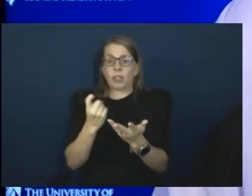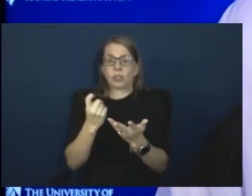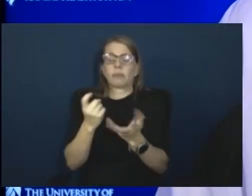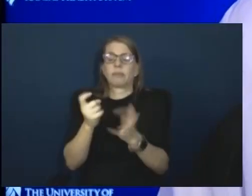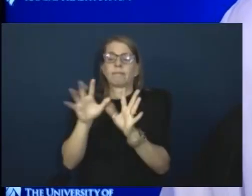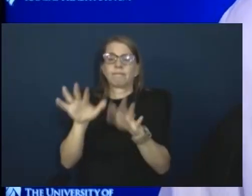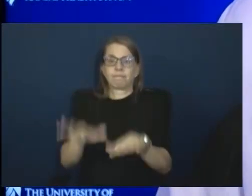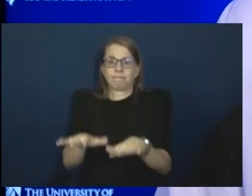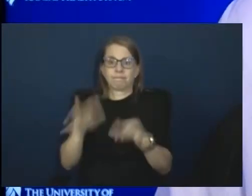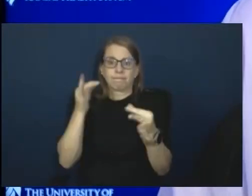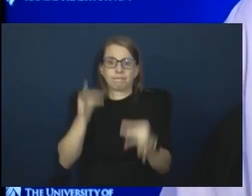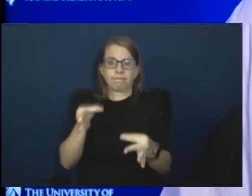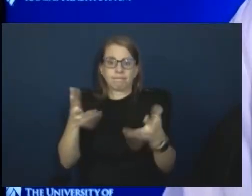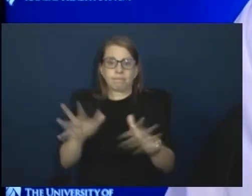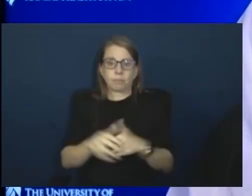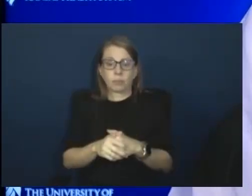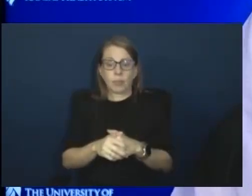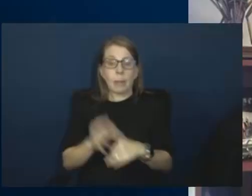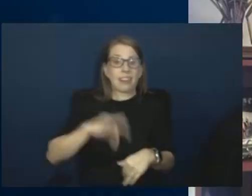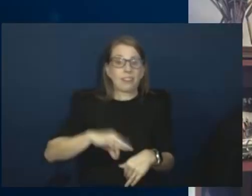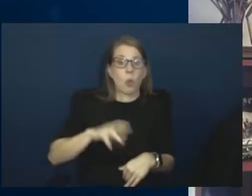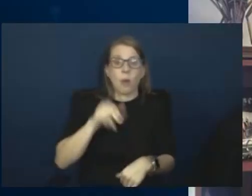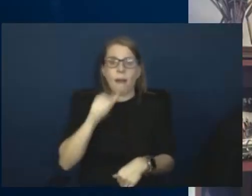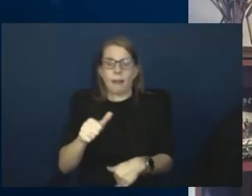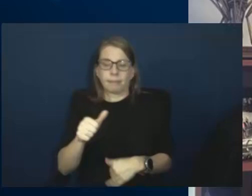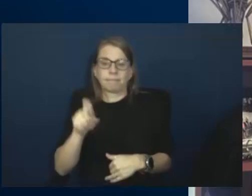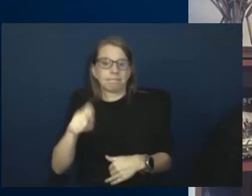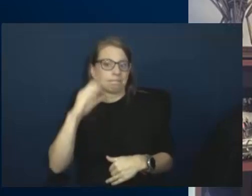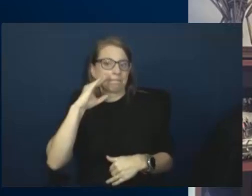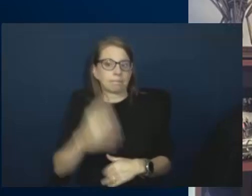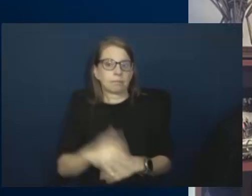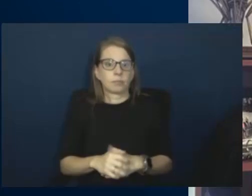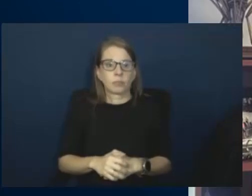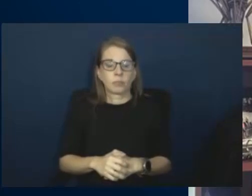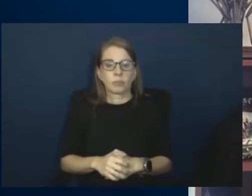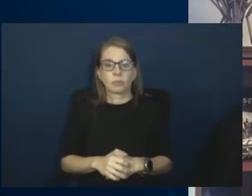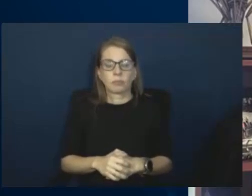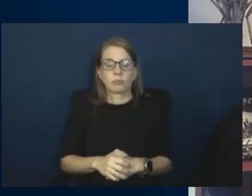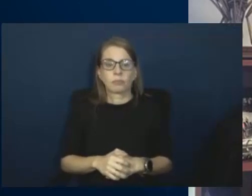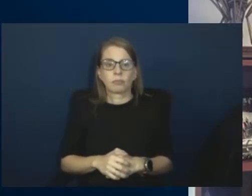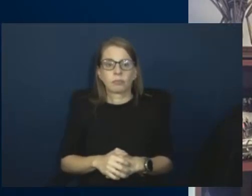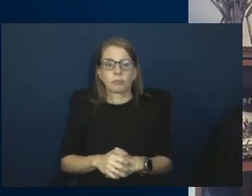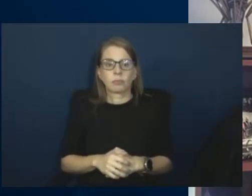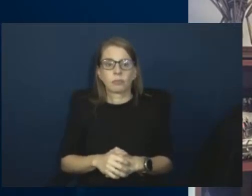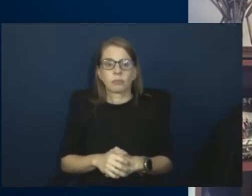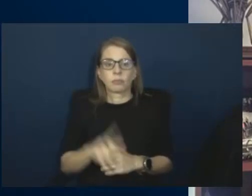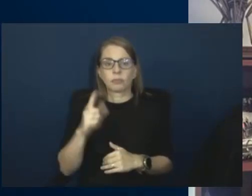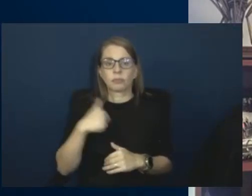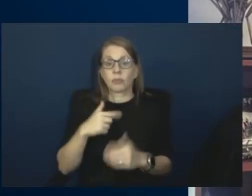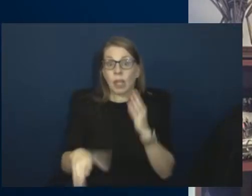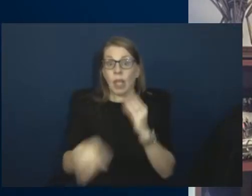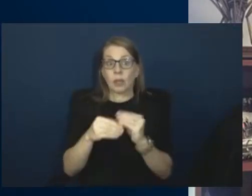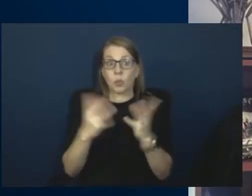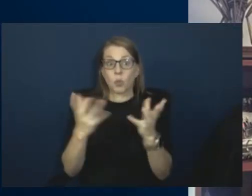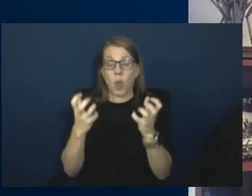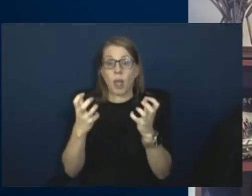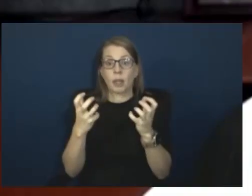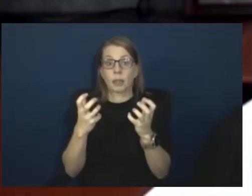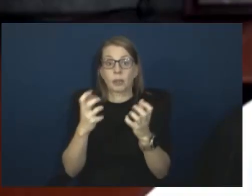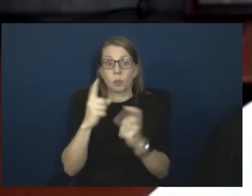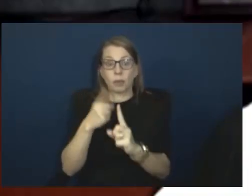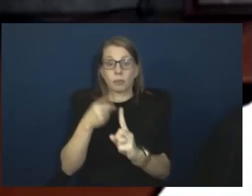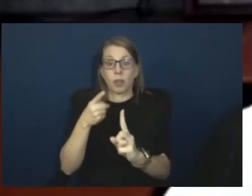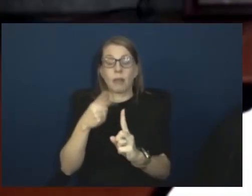it beneficial or is it not beneficial? Well, I think it's settled then. All right, so I want to talk about COVID in animals. I would like to add one point.